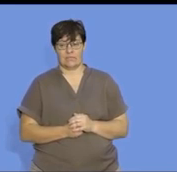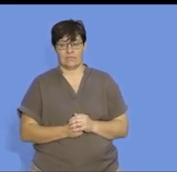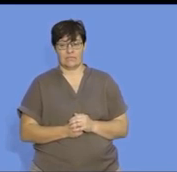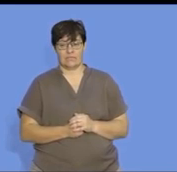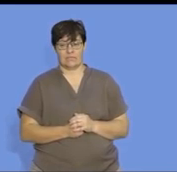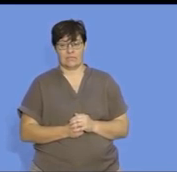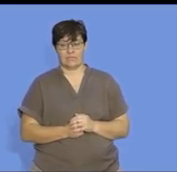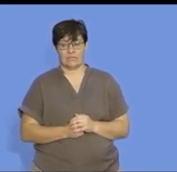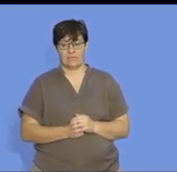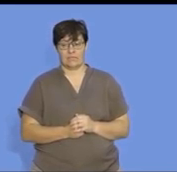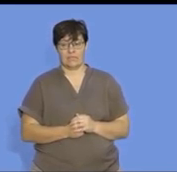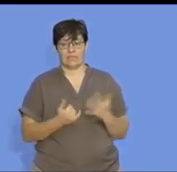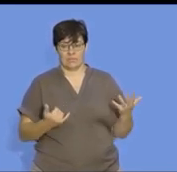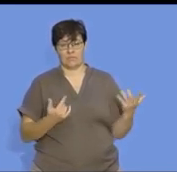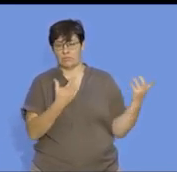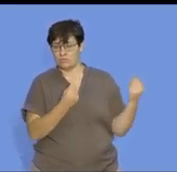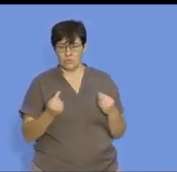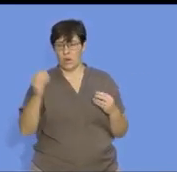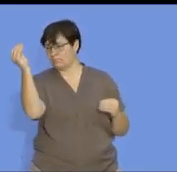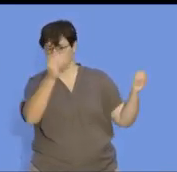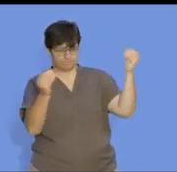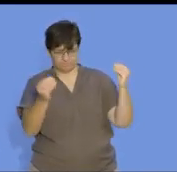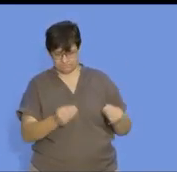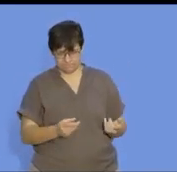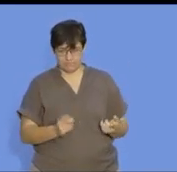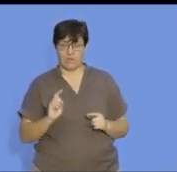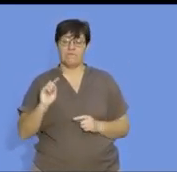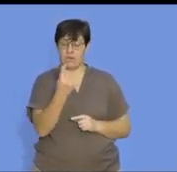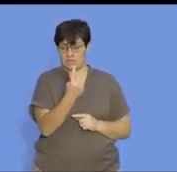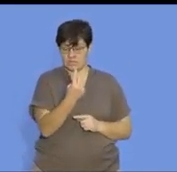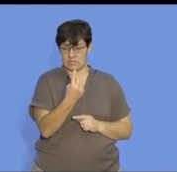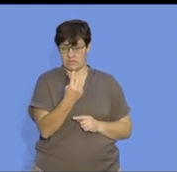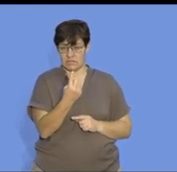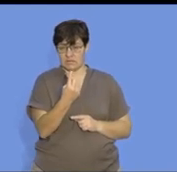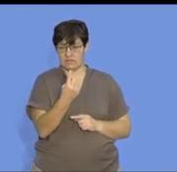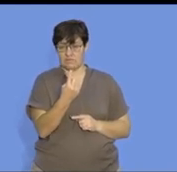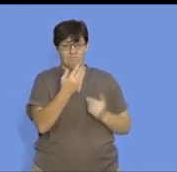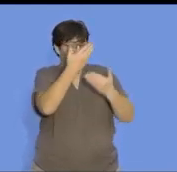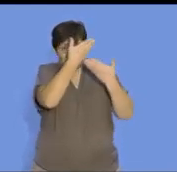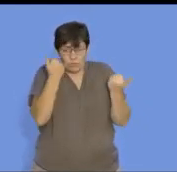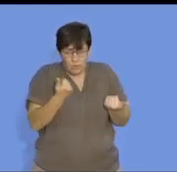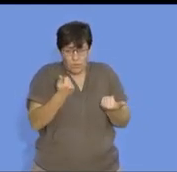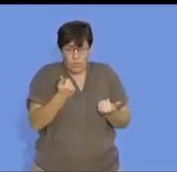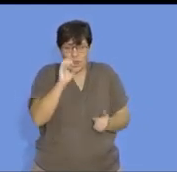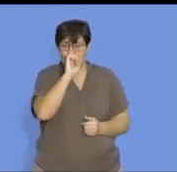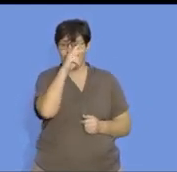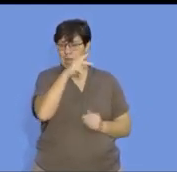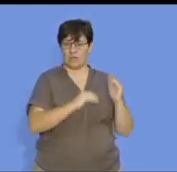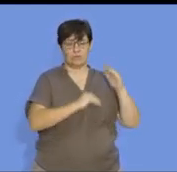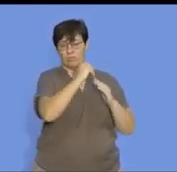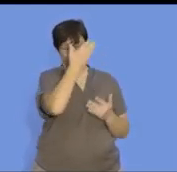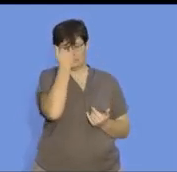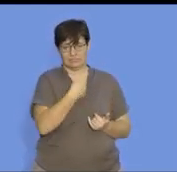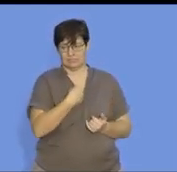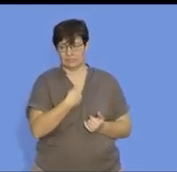We need to now do some substitution. First of all, I don't know the potential at the top, so I'm going to have to work it out.